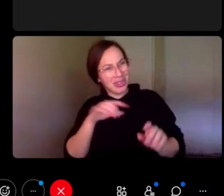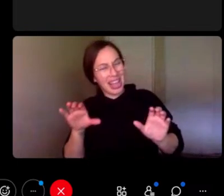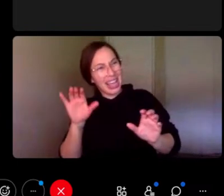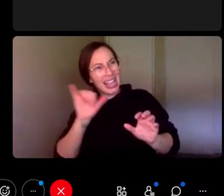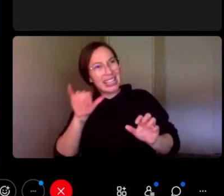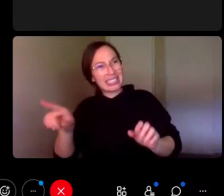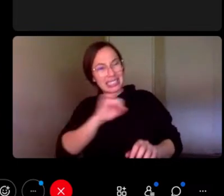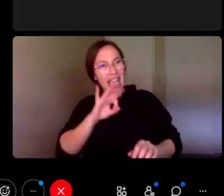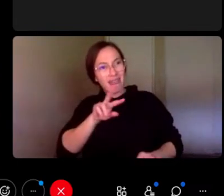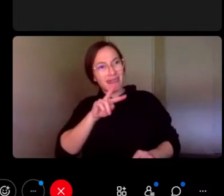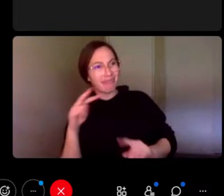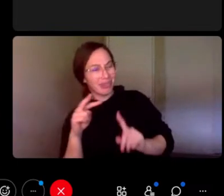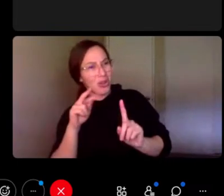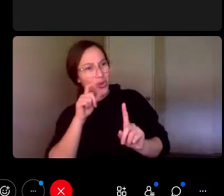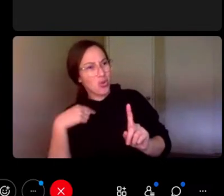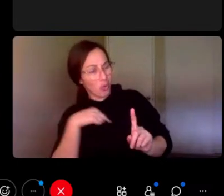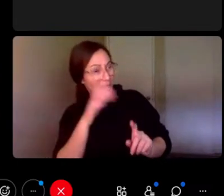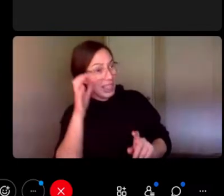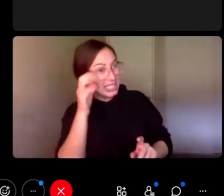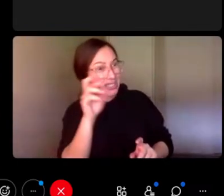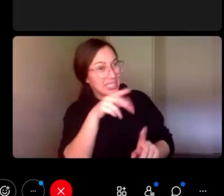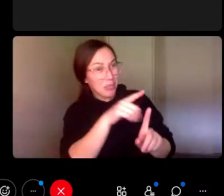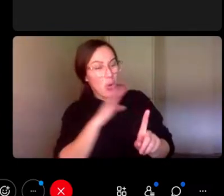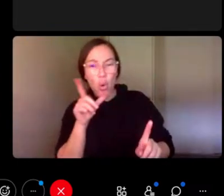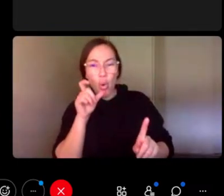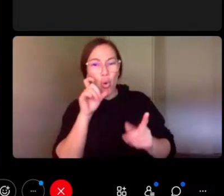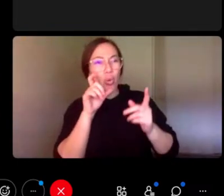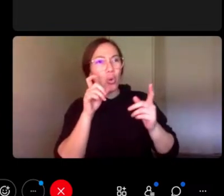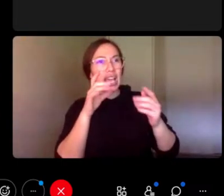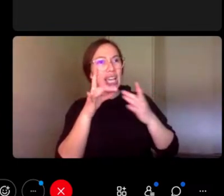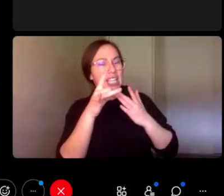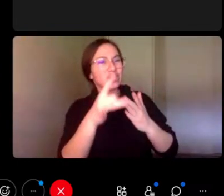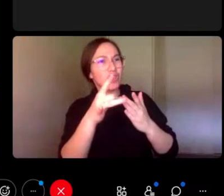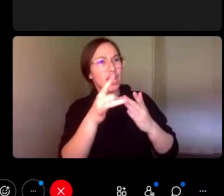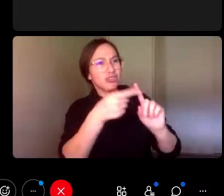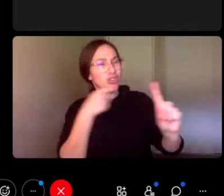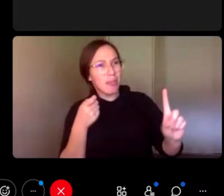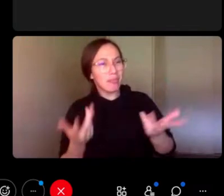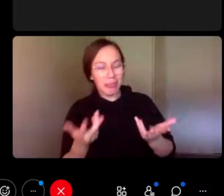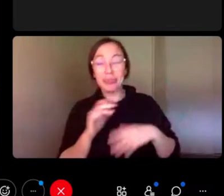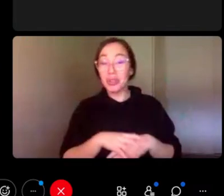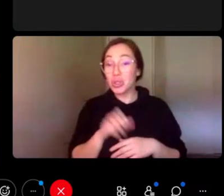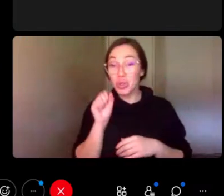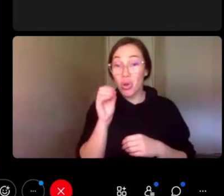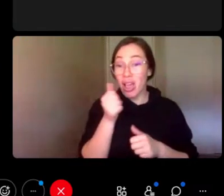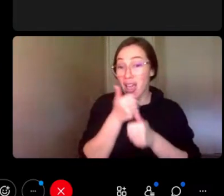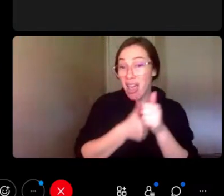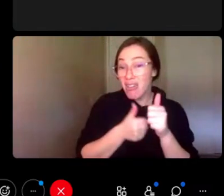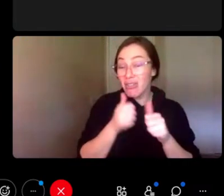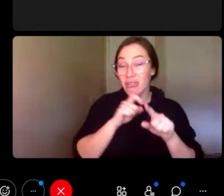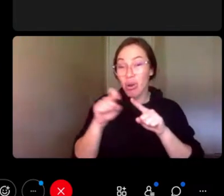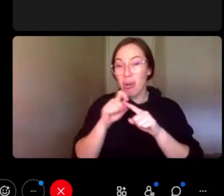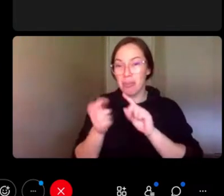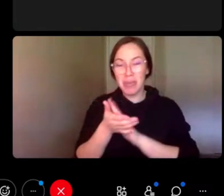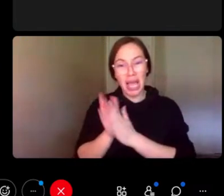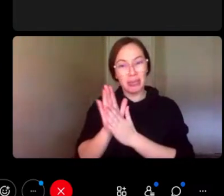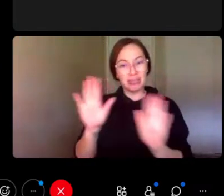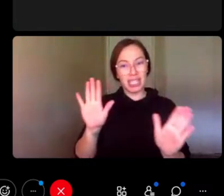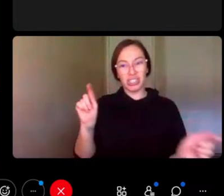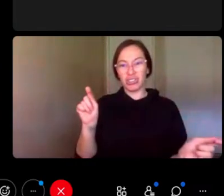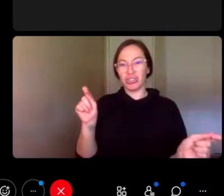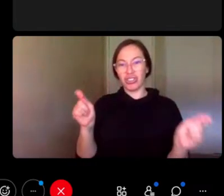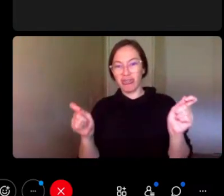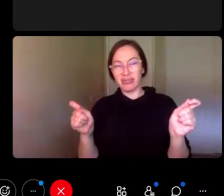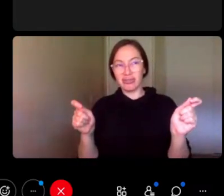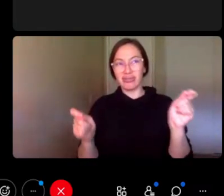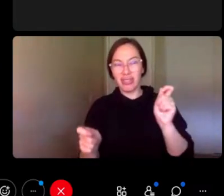board? You know, who are we taking our direction from? So, and if every one of those phone calls to you becomes a shift in what's